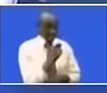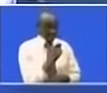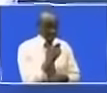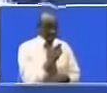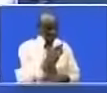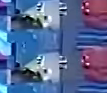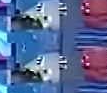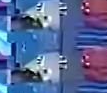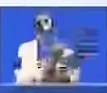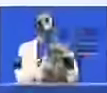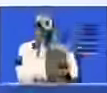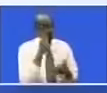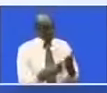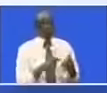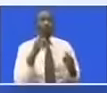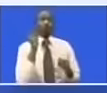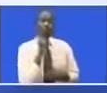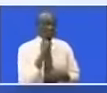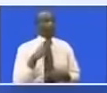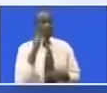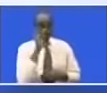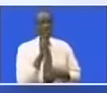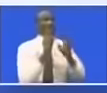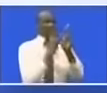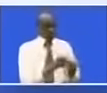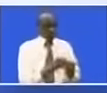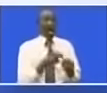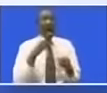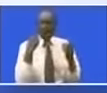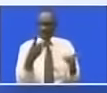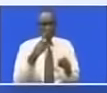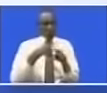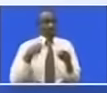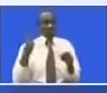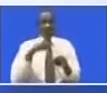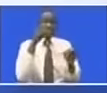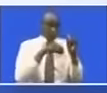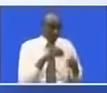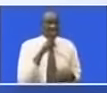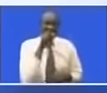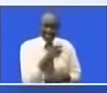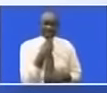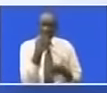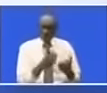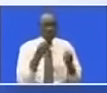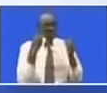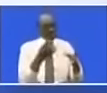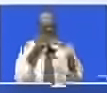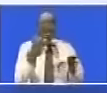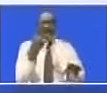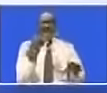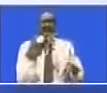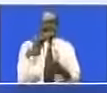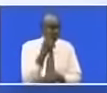I'm looking forward to the results tomorrow so that we can see how the voter turnout is going to be, because this has been said by many analysts as one of